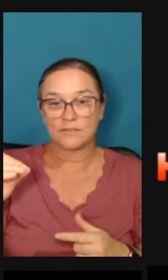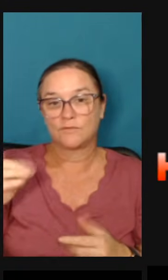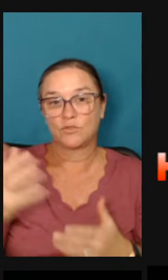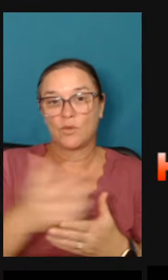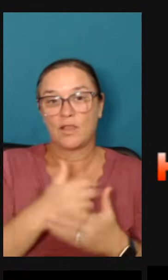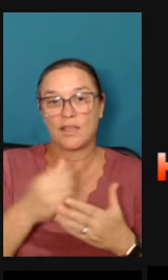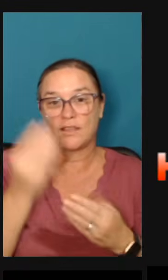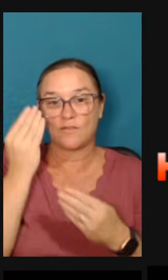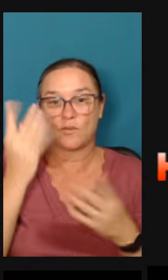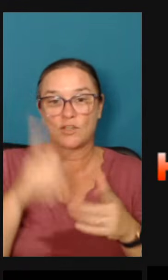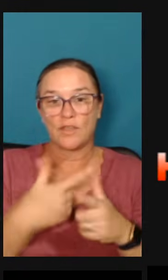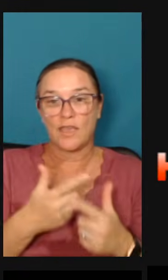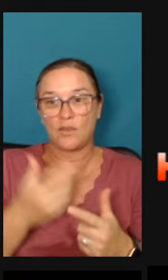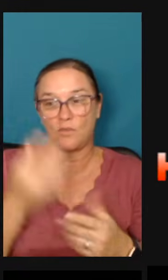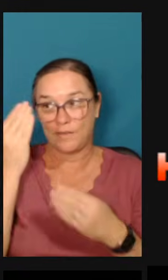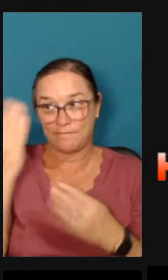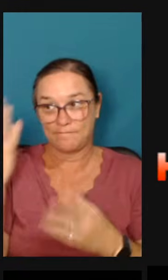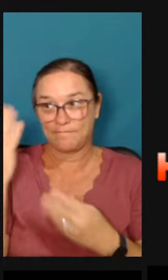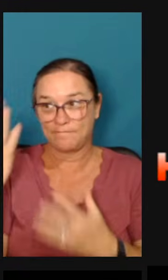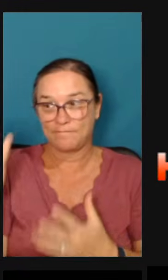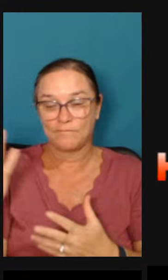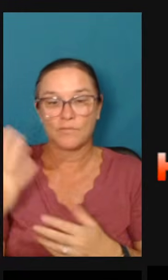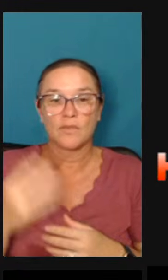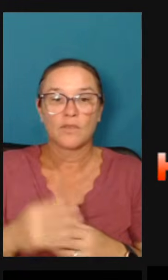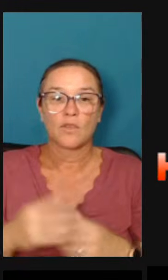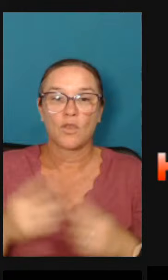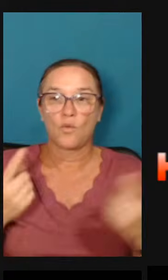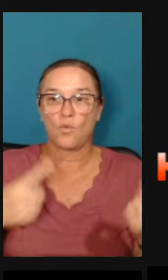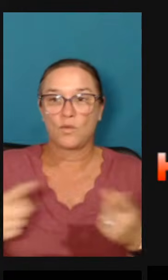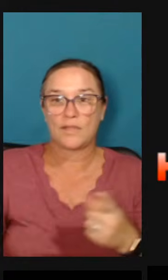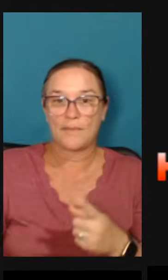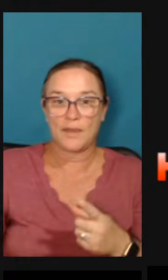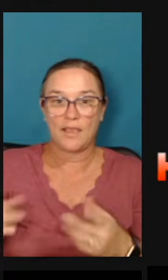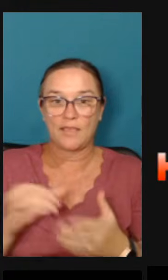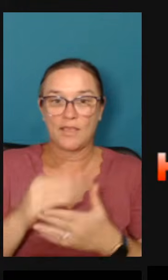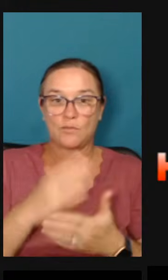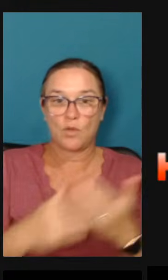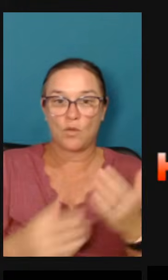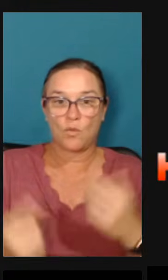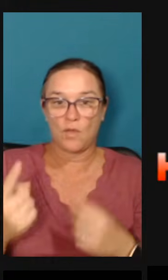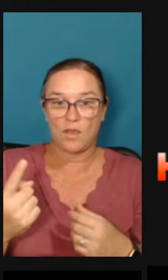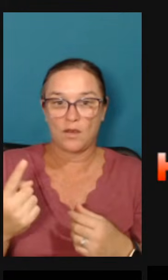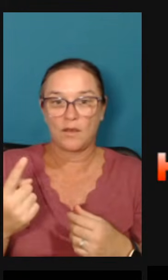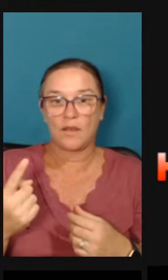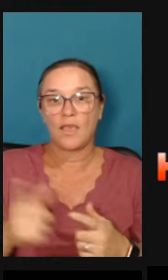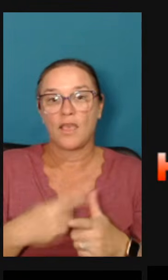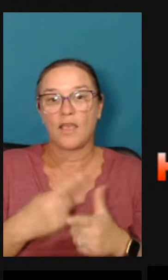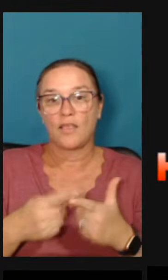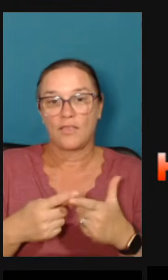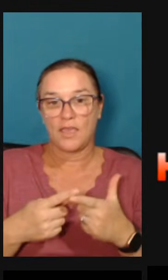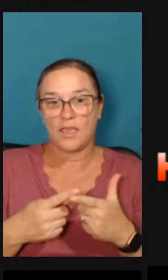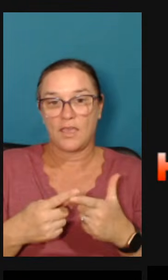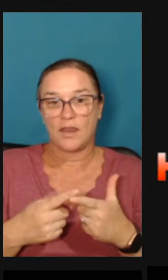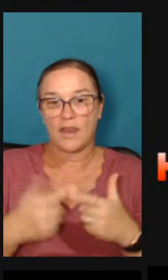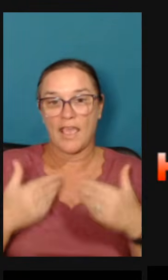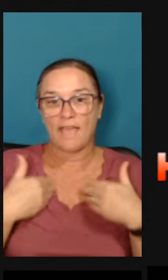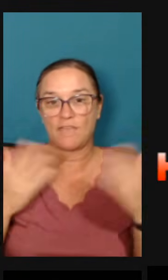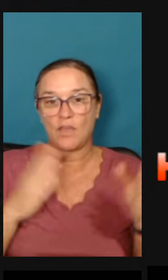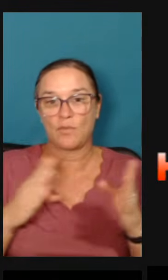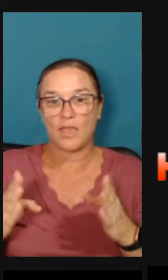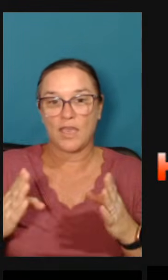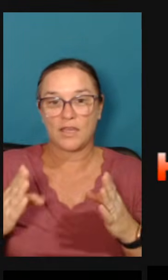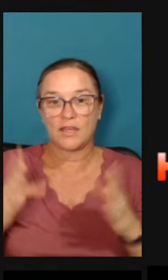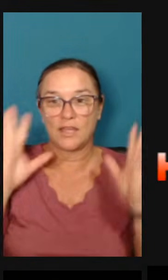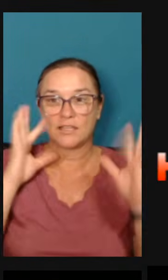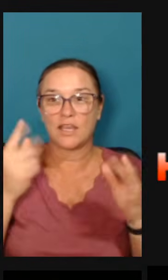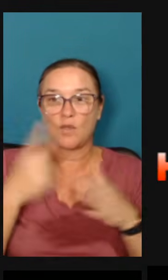and then help inform them of what conditions are. That's part one. Them having a plan of what to do and deciding what to do, that's